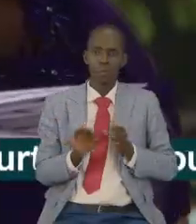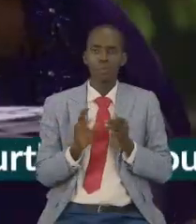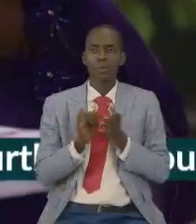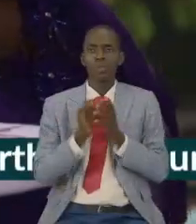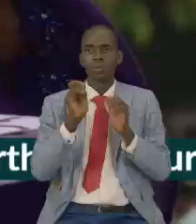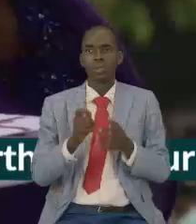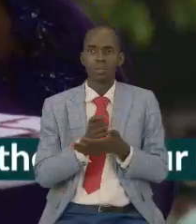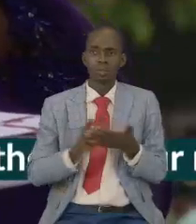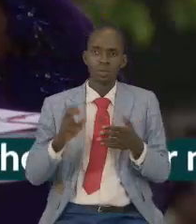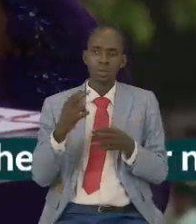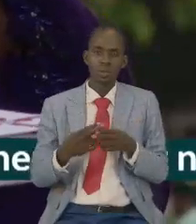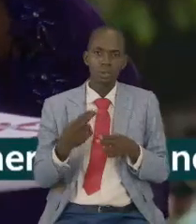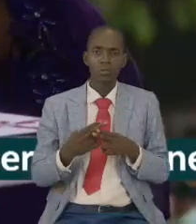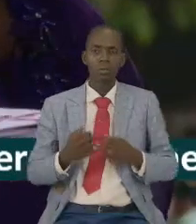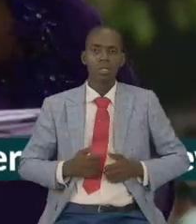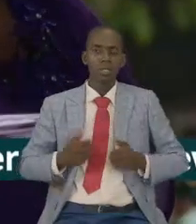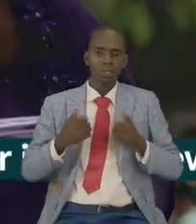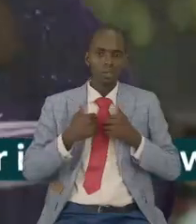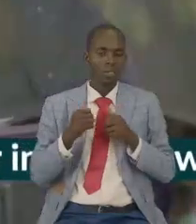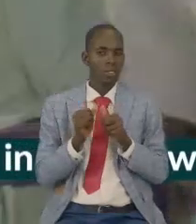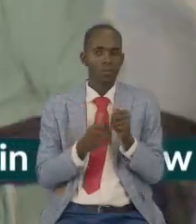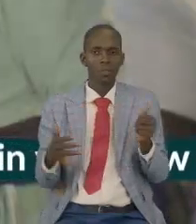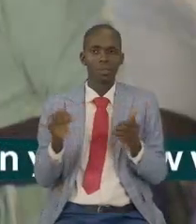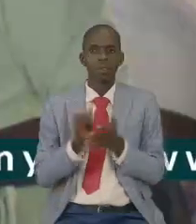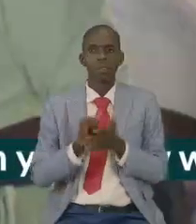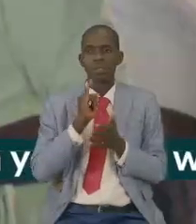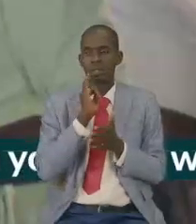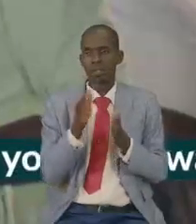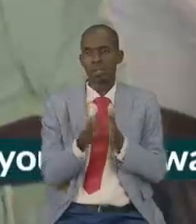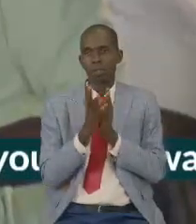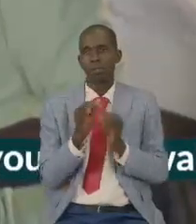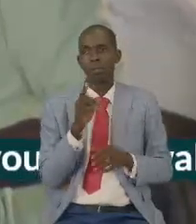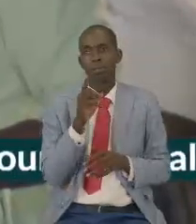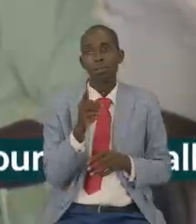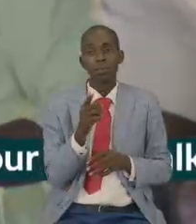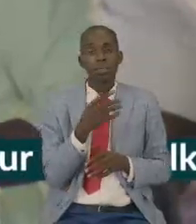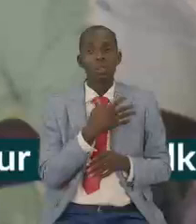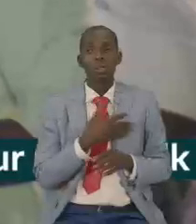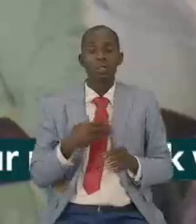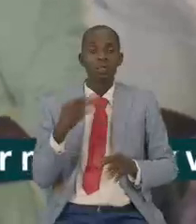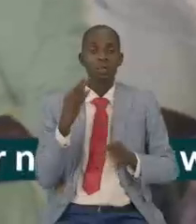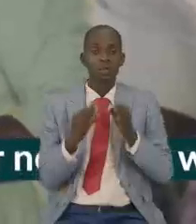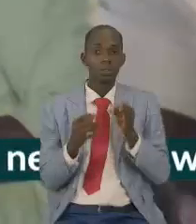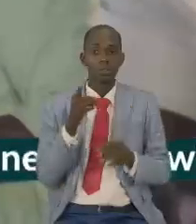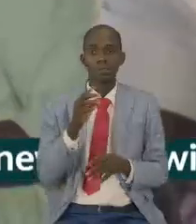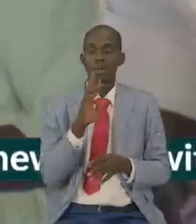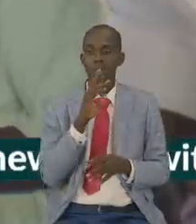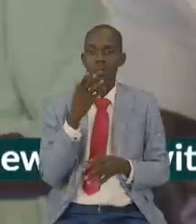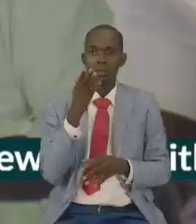Nigeria, Africa, Europe, wherever you are now, please. The same thing you would do to capture